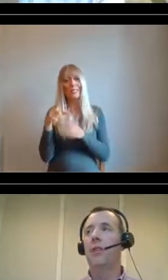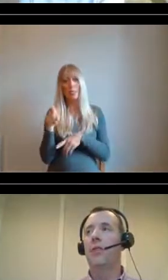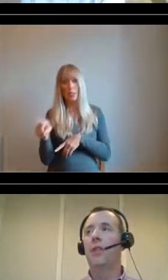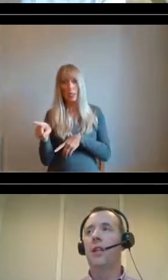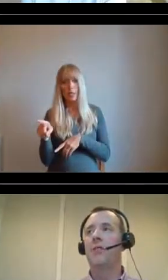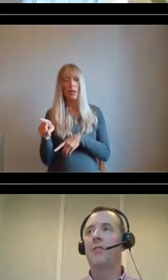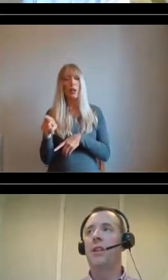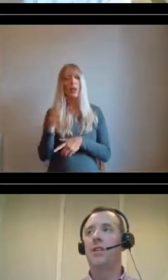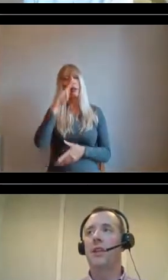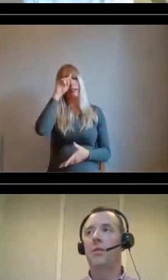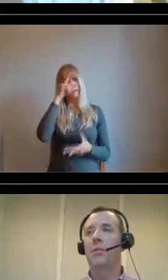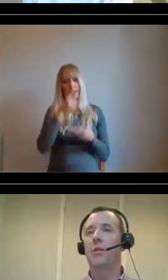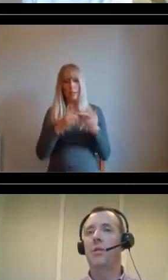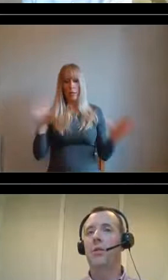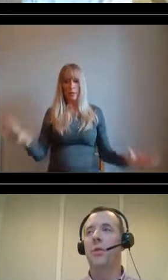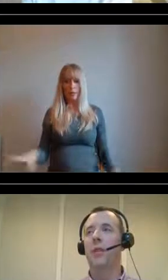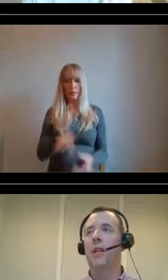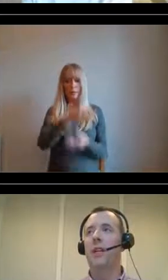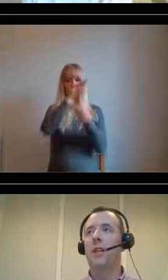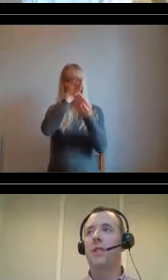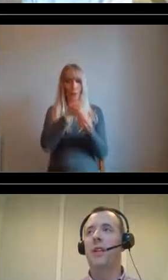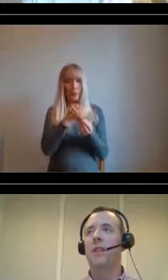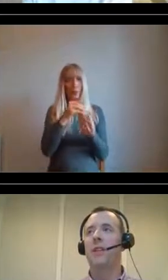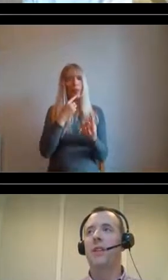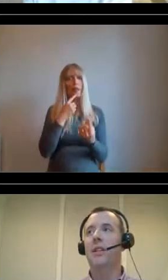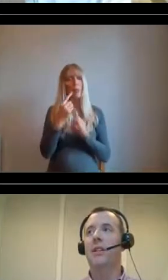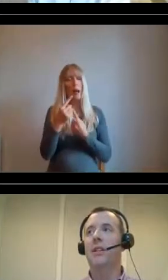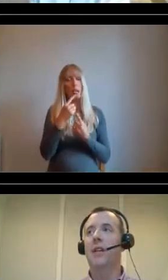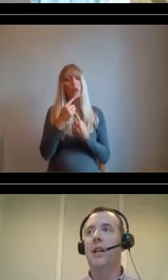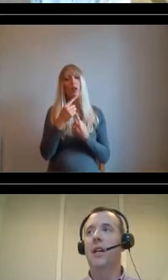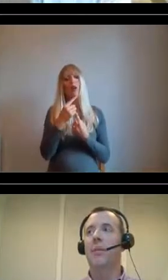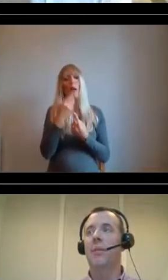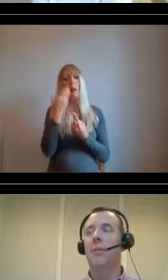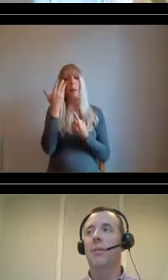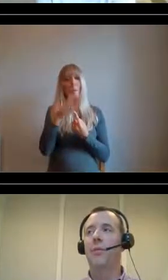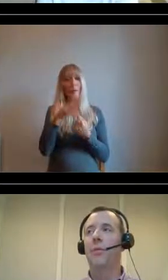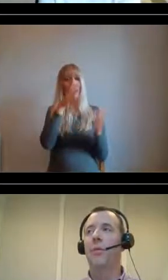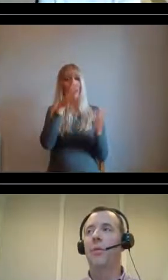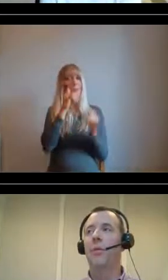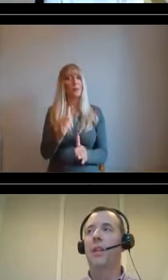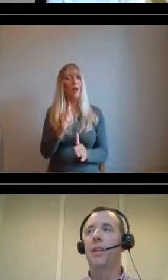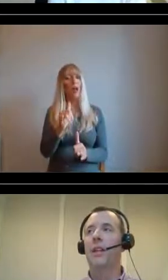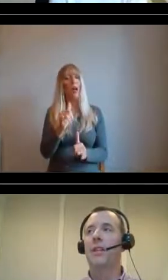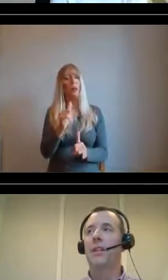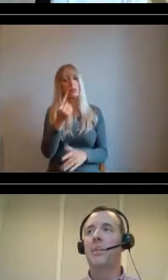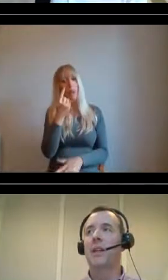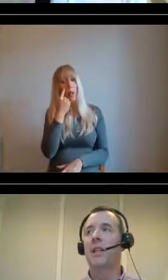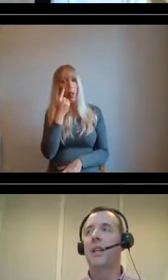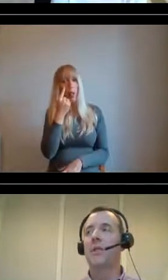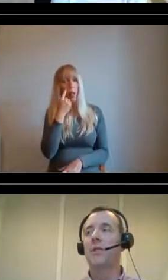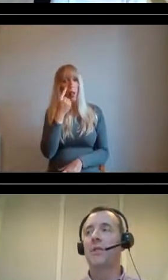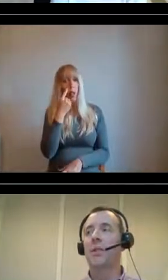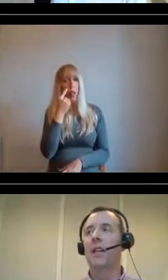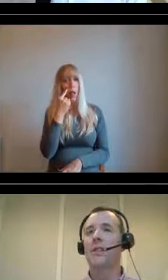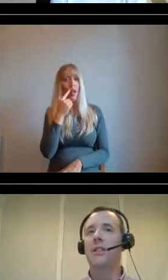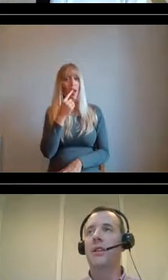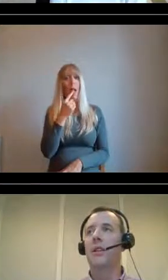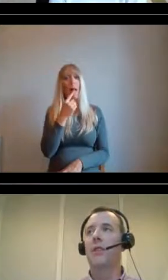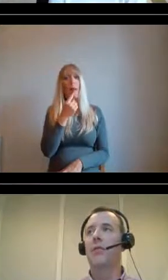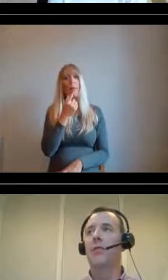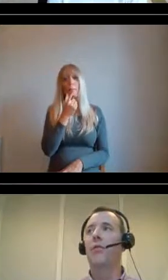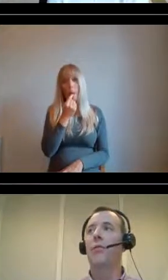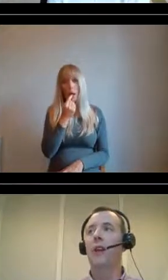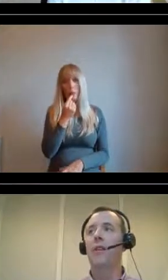They've put all that information into a model, and then they've tested the anticipated levels of